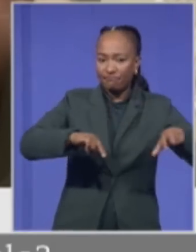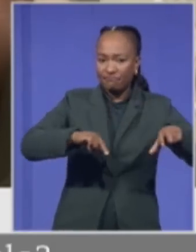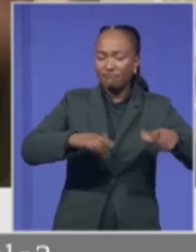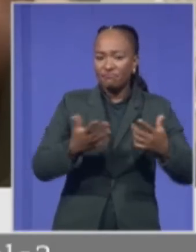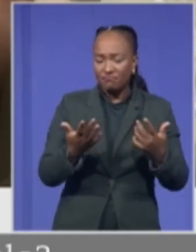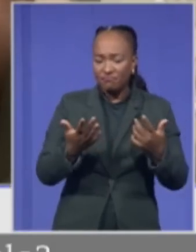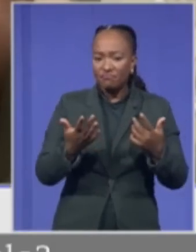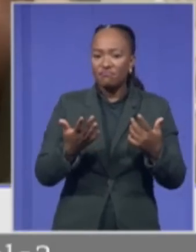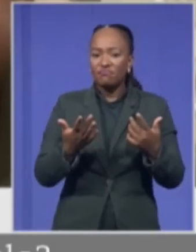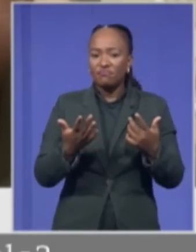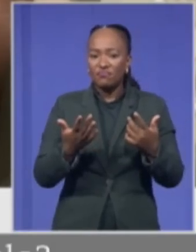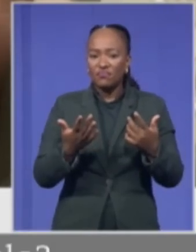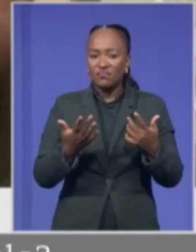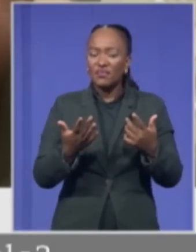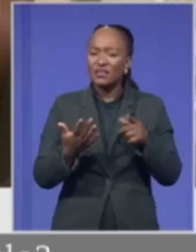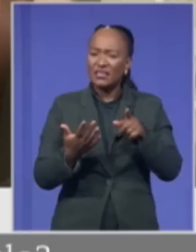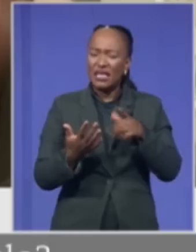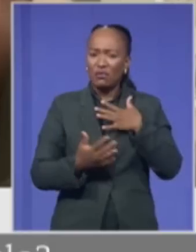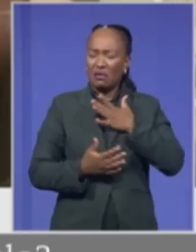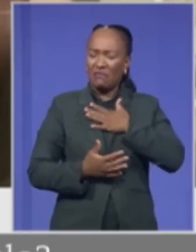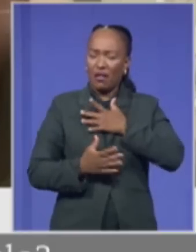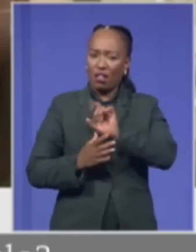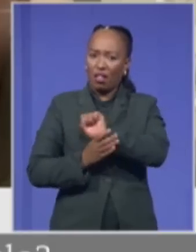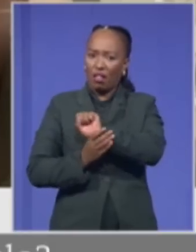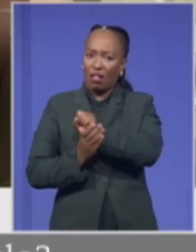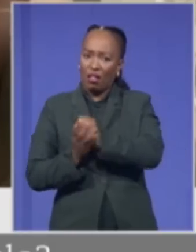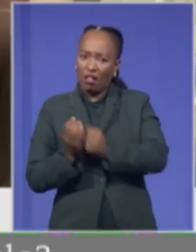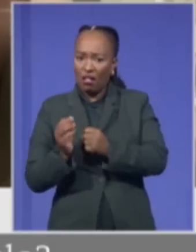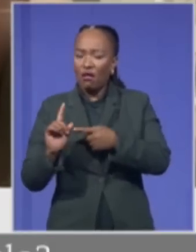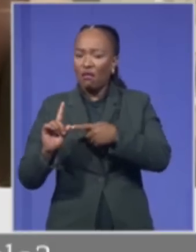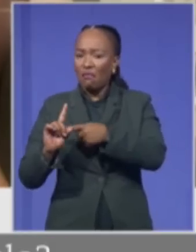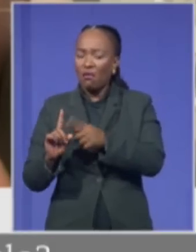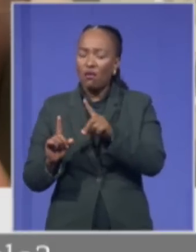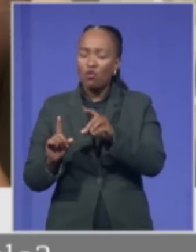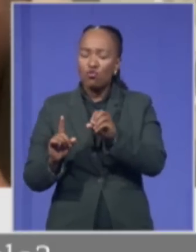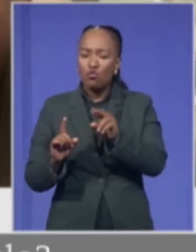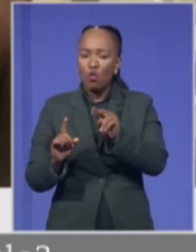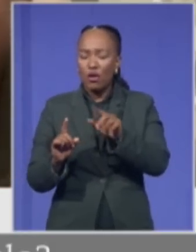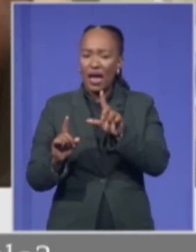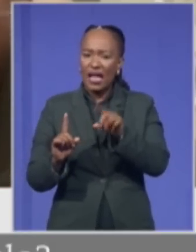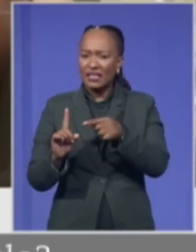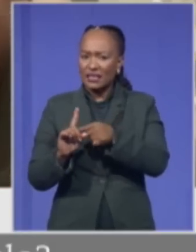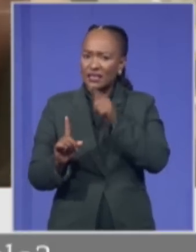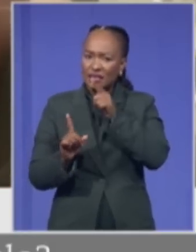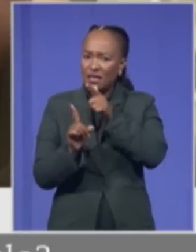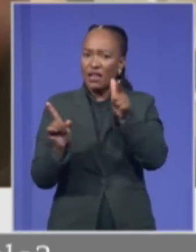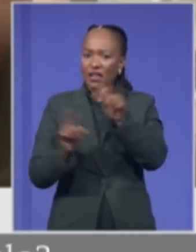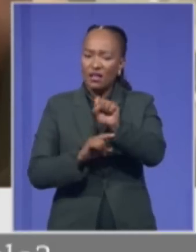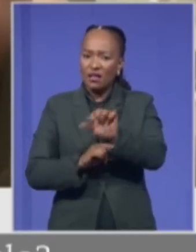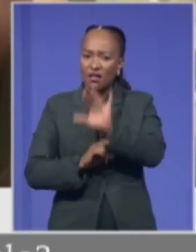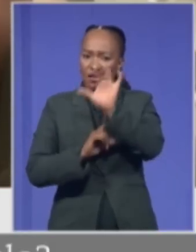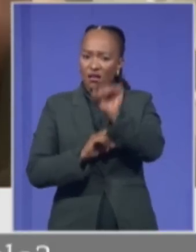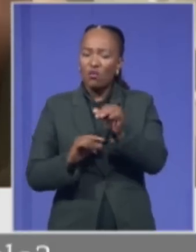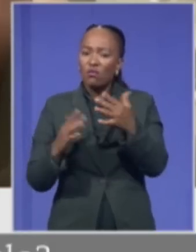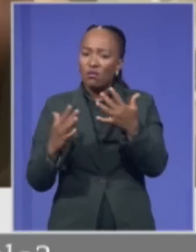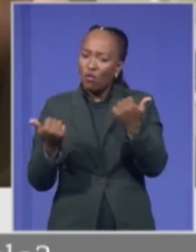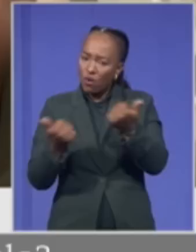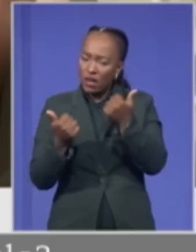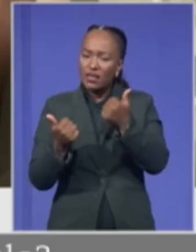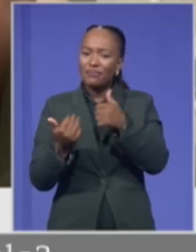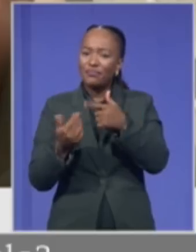bua mme ho hlabisa dihlong hore Donald o na le sebete sa bolella ma Afrika Borwa re tseba hore re se badile statement sa ntate